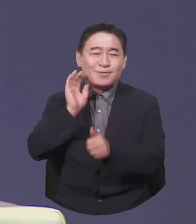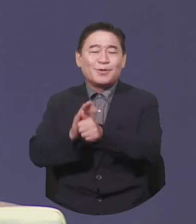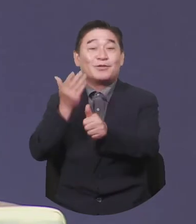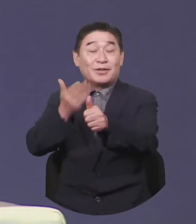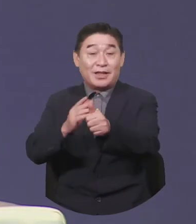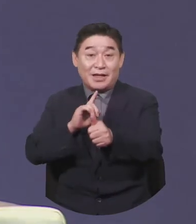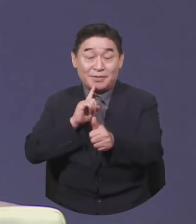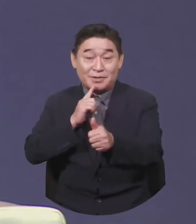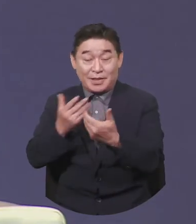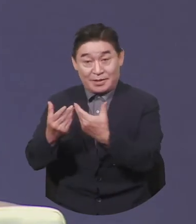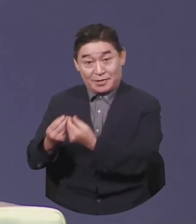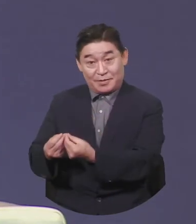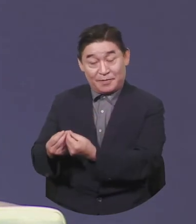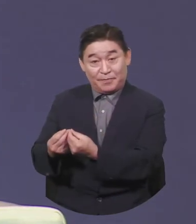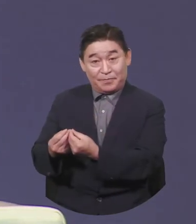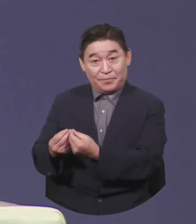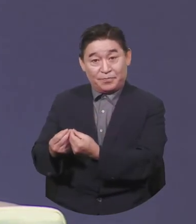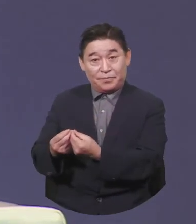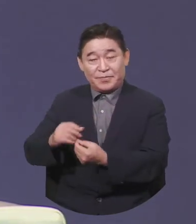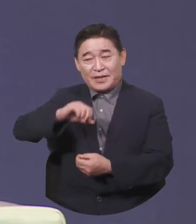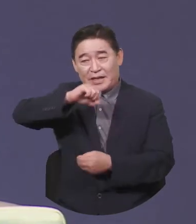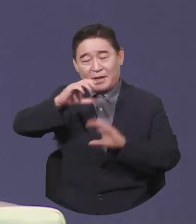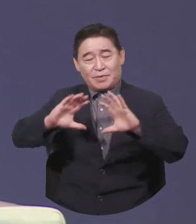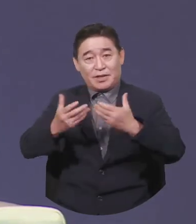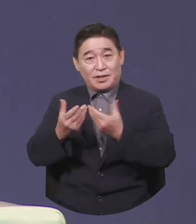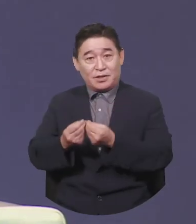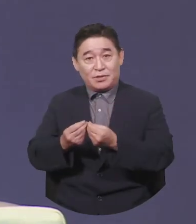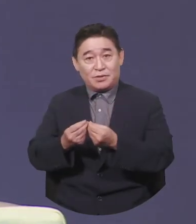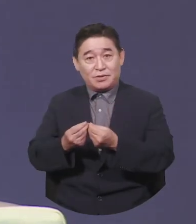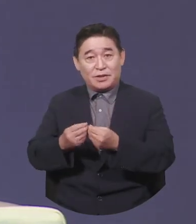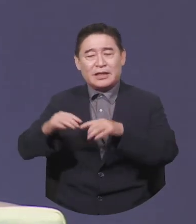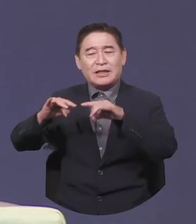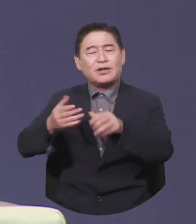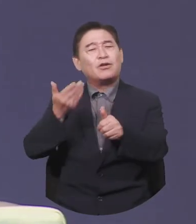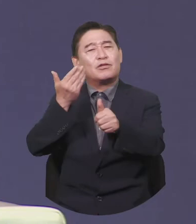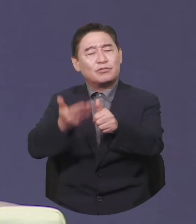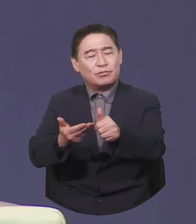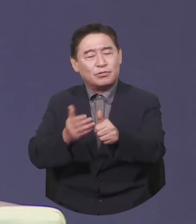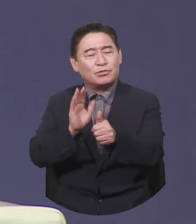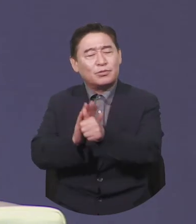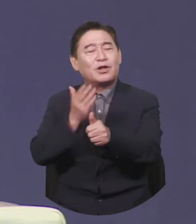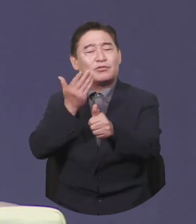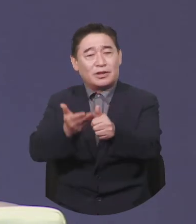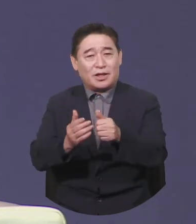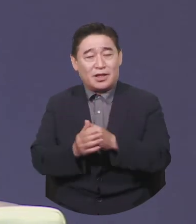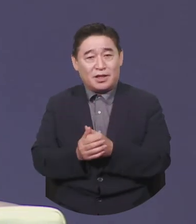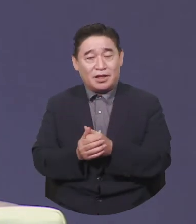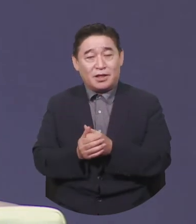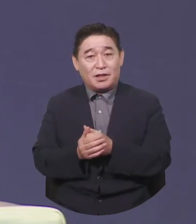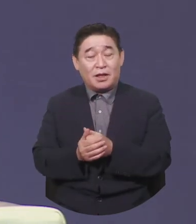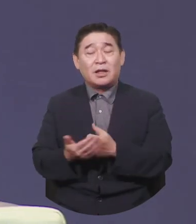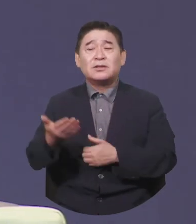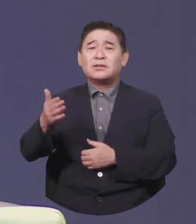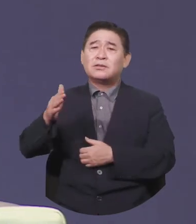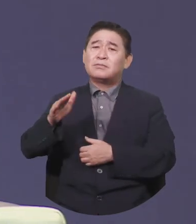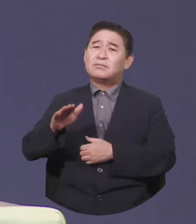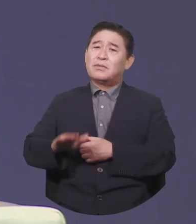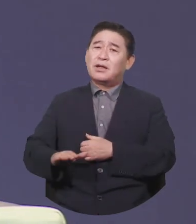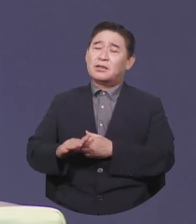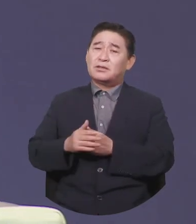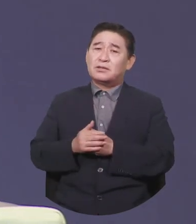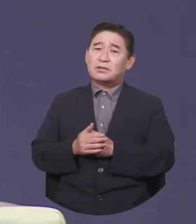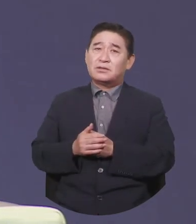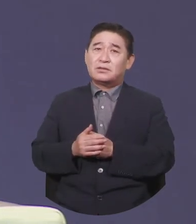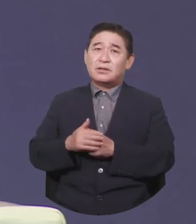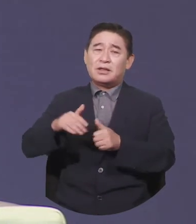electrifying, for example, Africa. But you need to do it while being green, which is not something that we did.